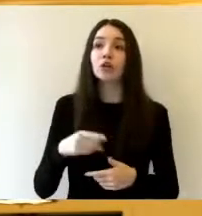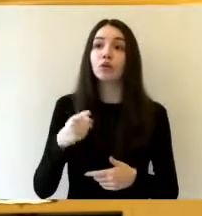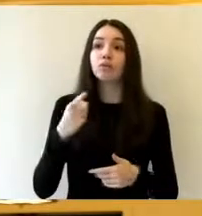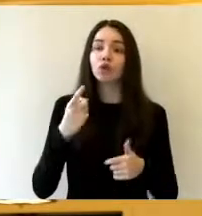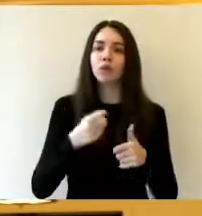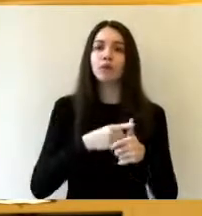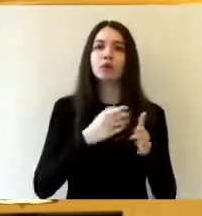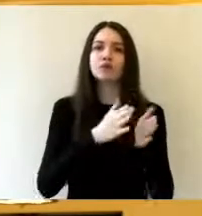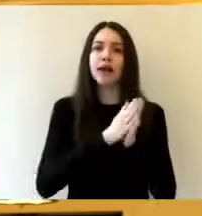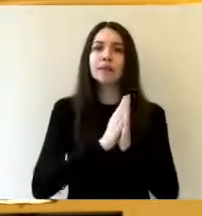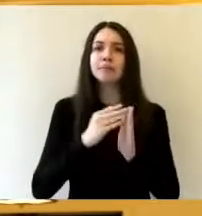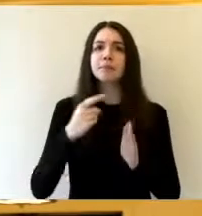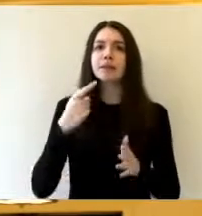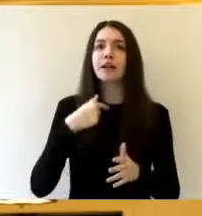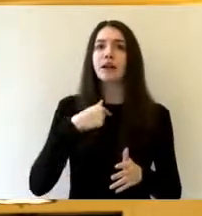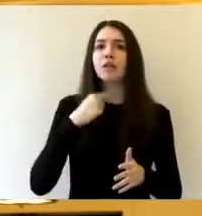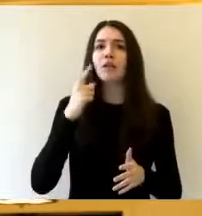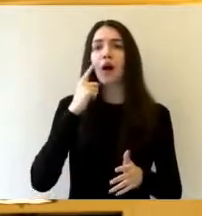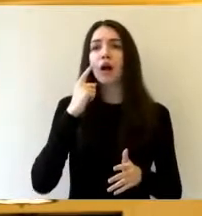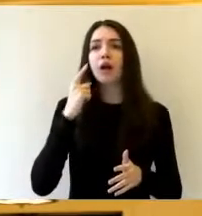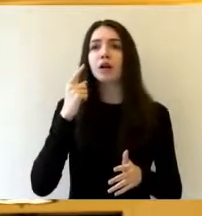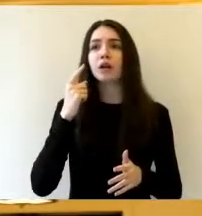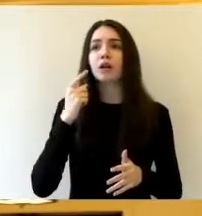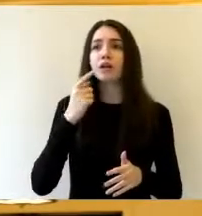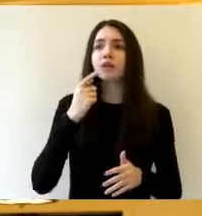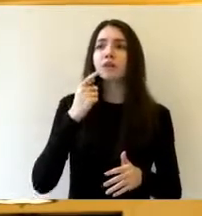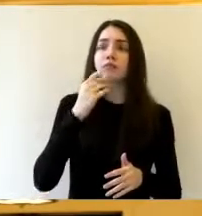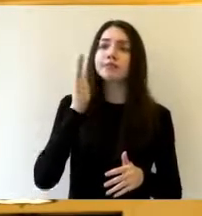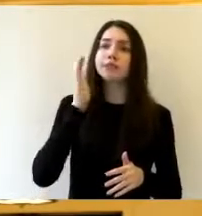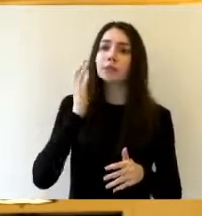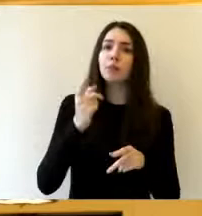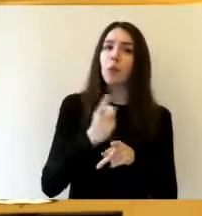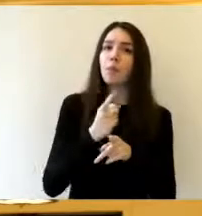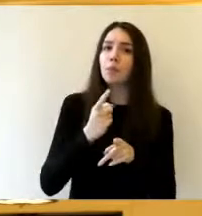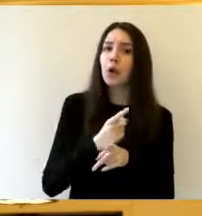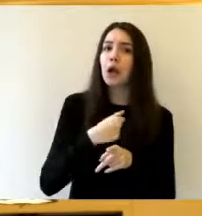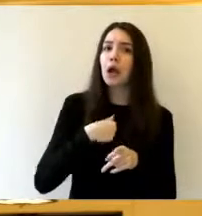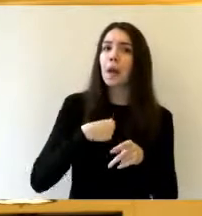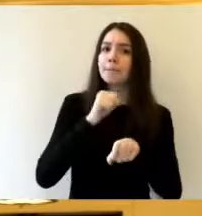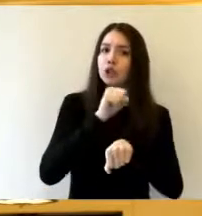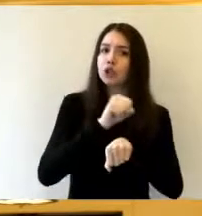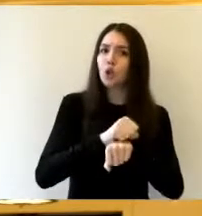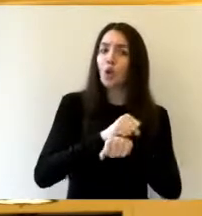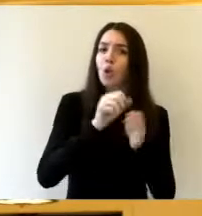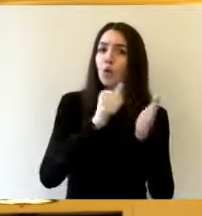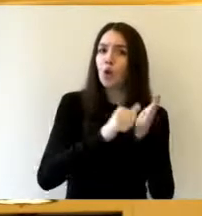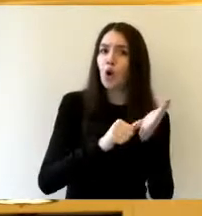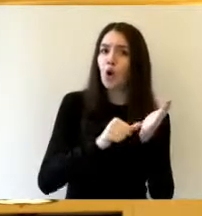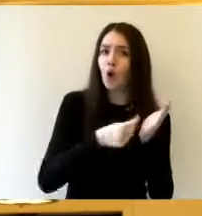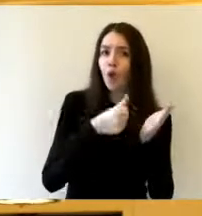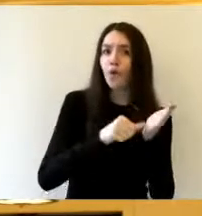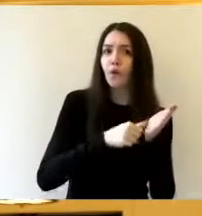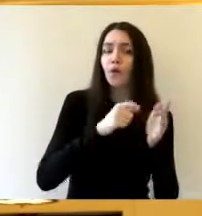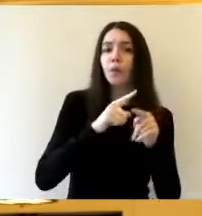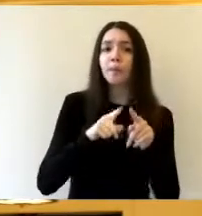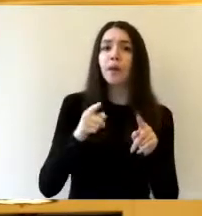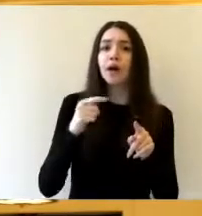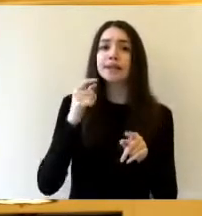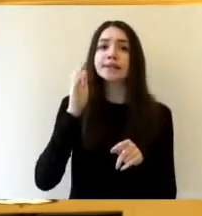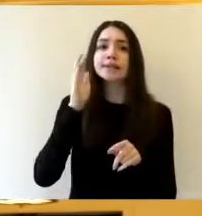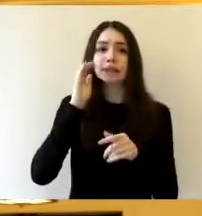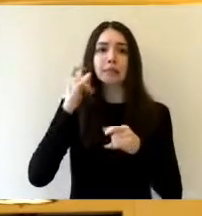appropriate. I get in, I'm a stone carver. But it also seemed a little bit ironic relative to the kind of work I do personally. Also